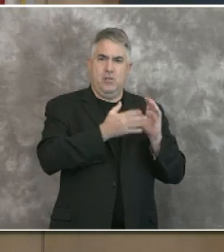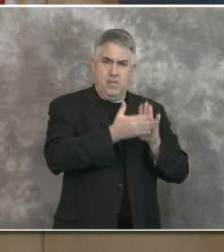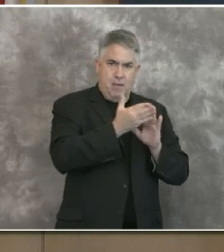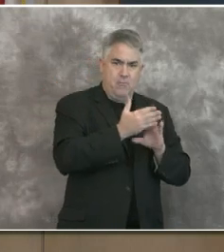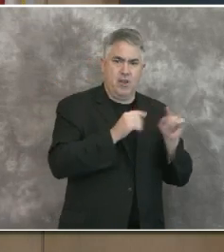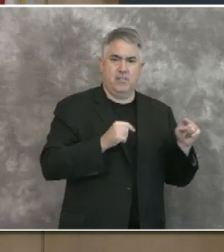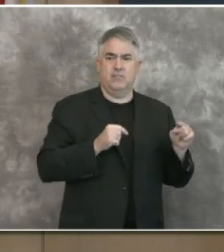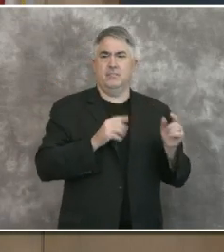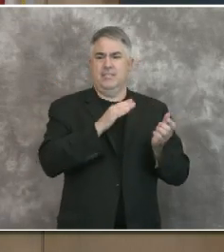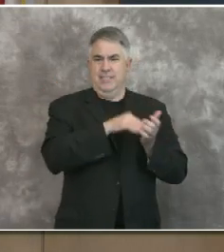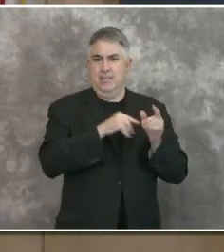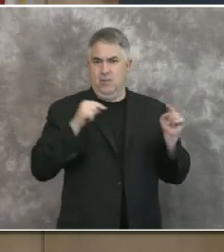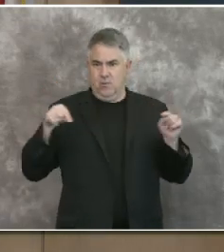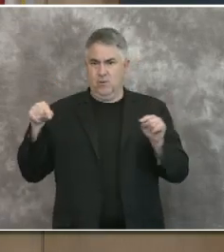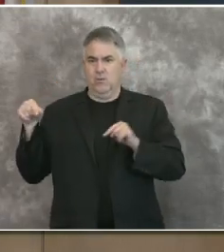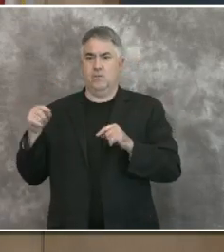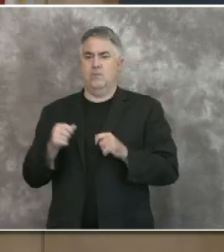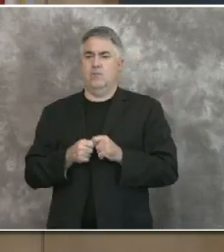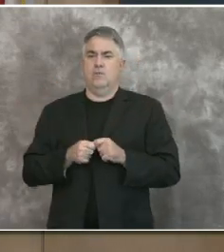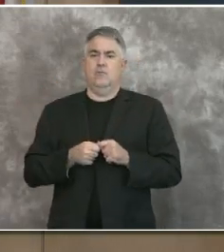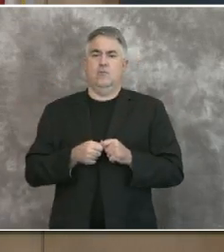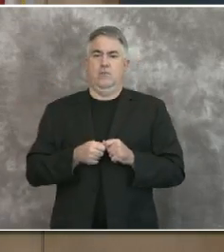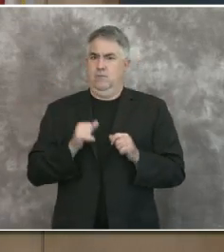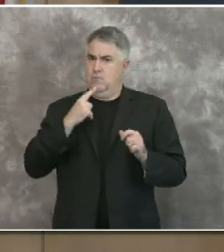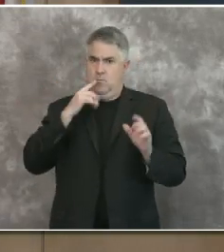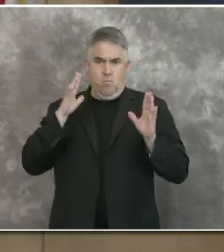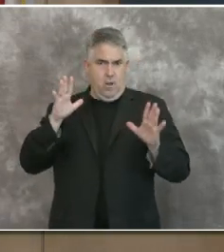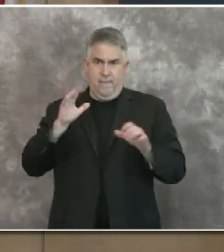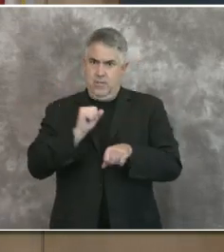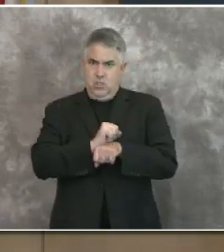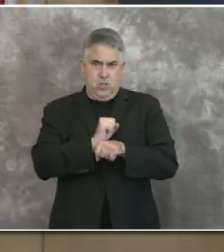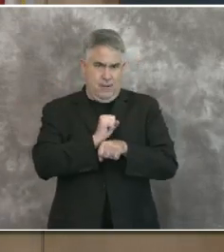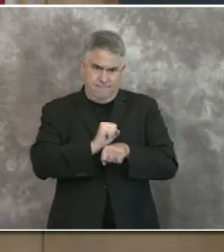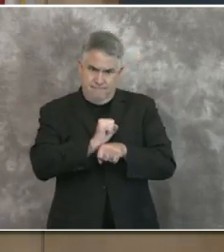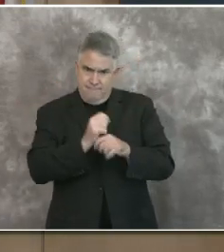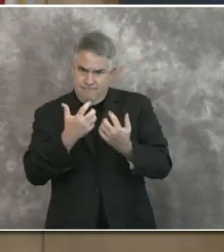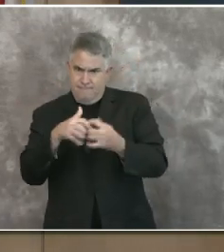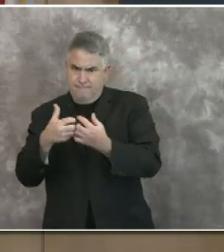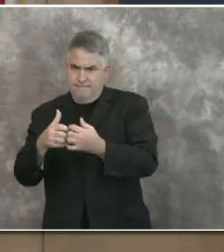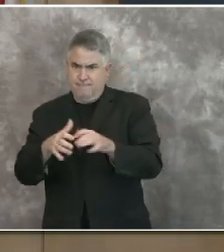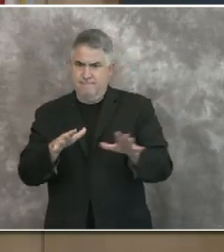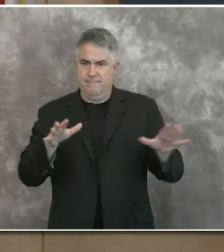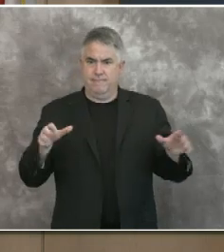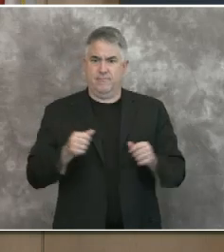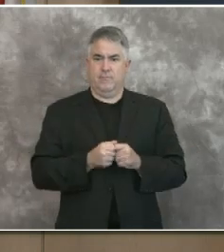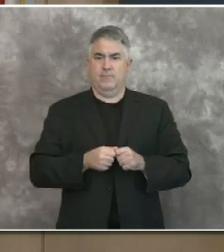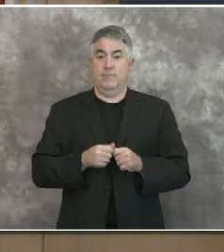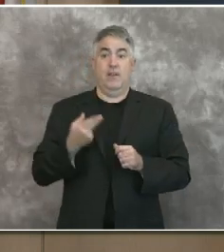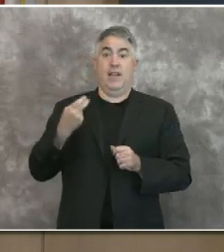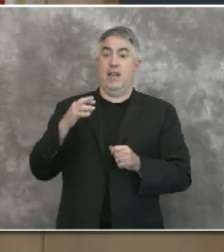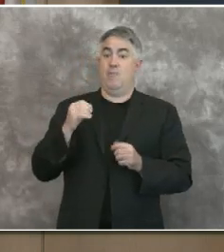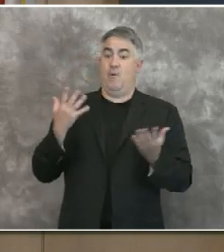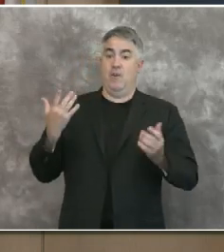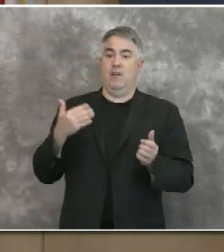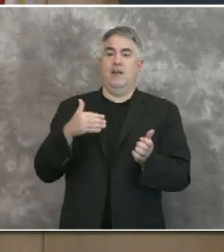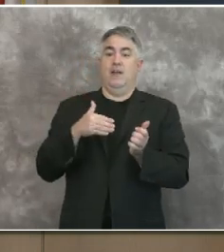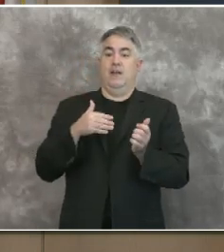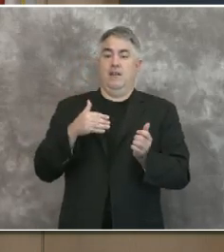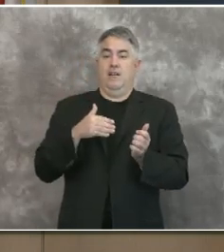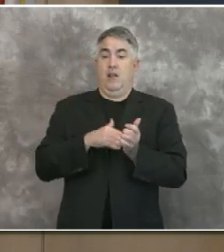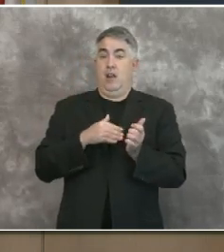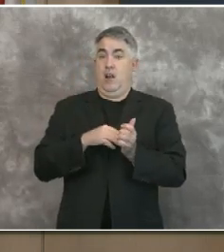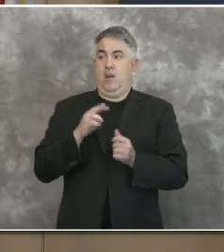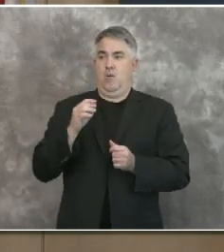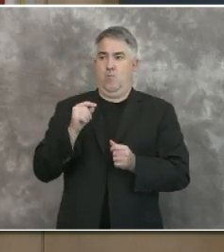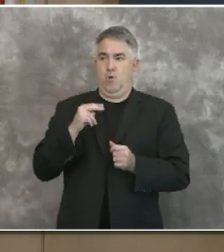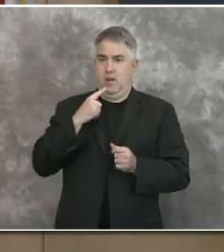fantastic job in compiling the information. But the real hero of this effort, in my opinion, is Dr. Wilma Wooten, our Public Health Officer.